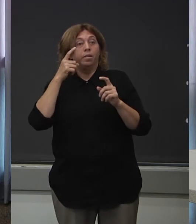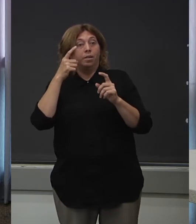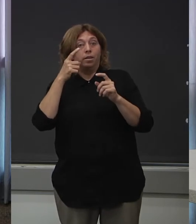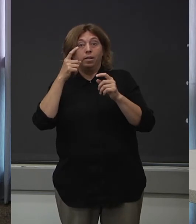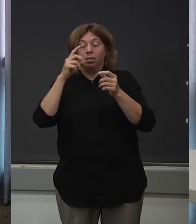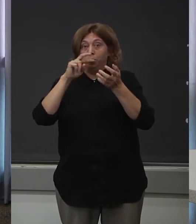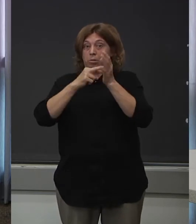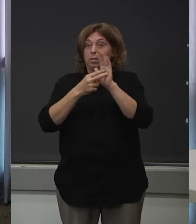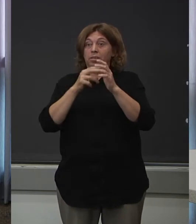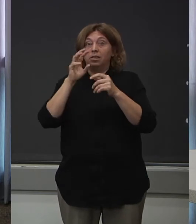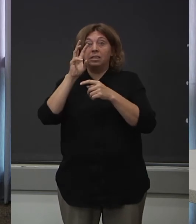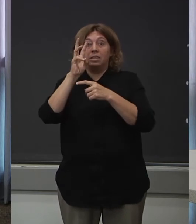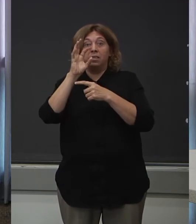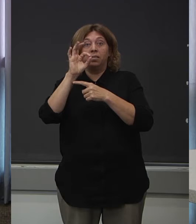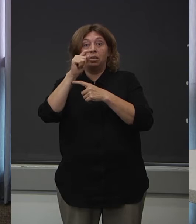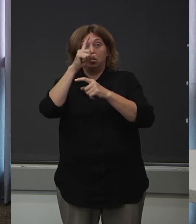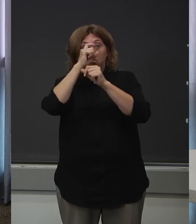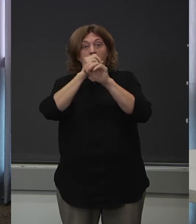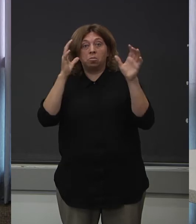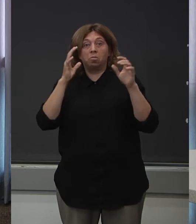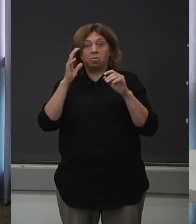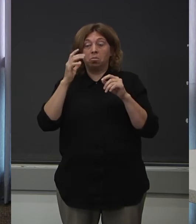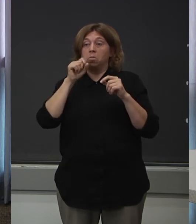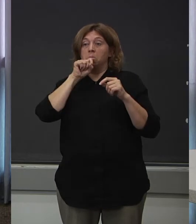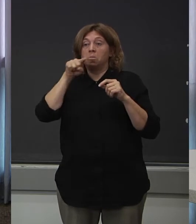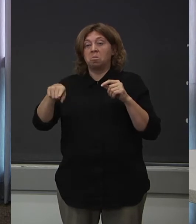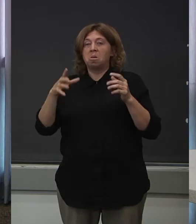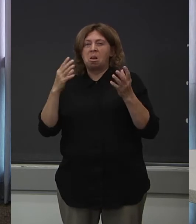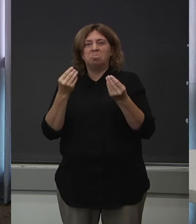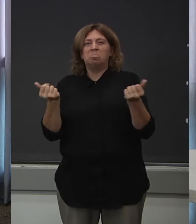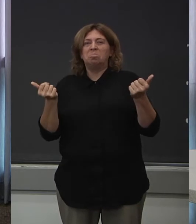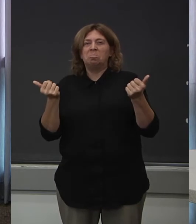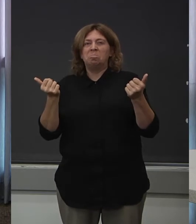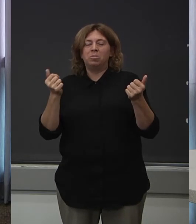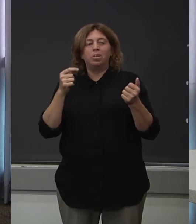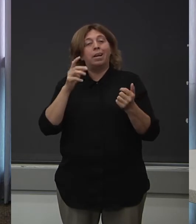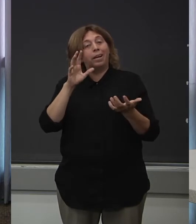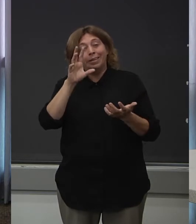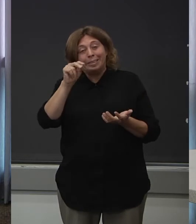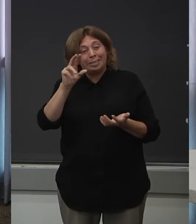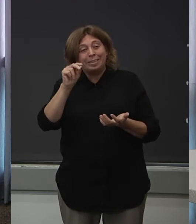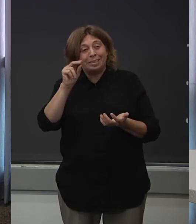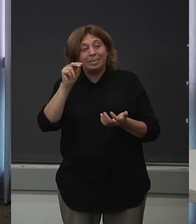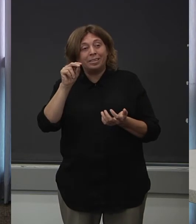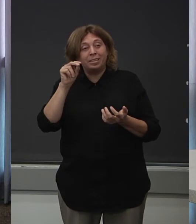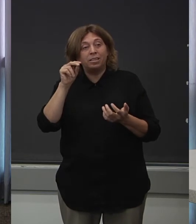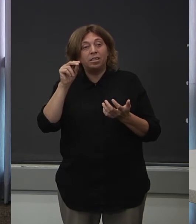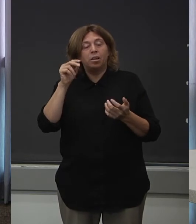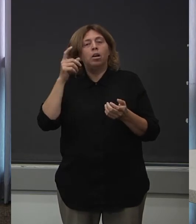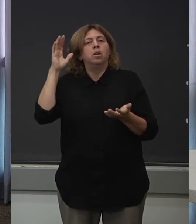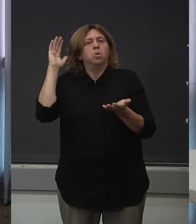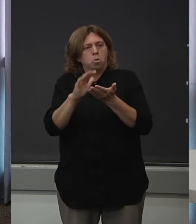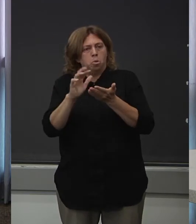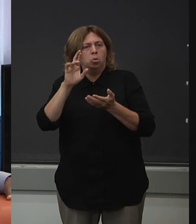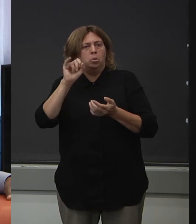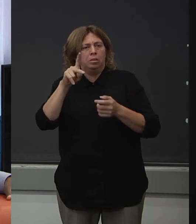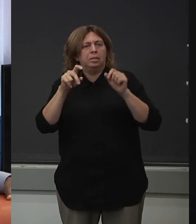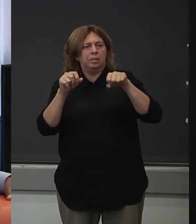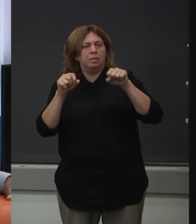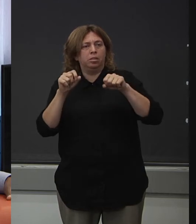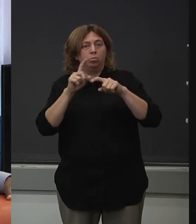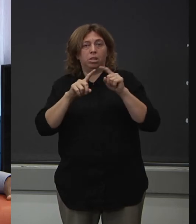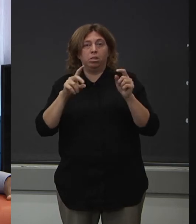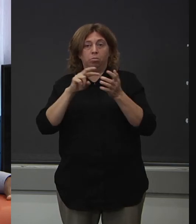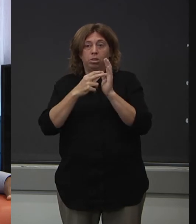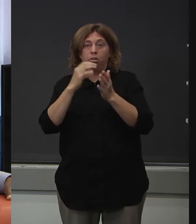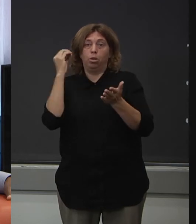so it's a significantly reduced risk at 8 feet, but it's not as though the risk goes away. It doesn't go to zero.